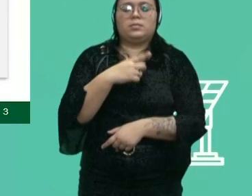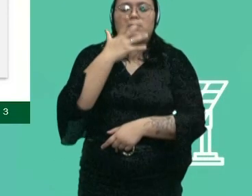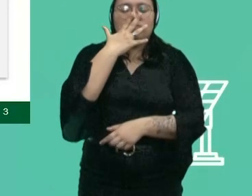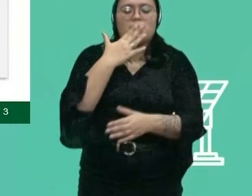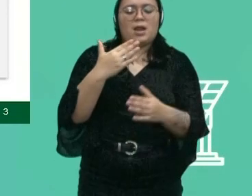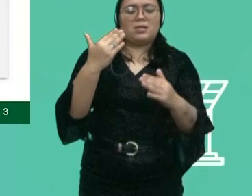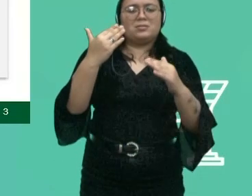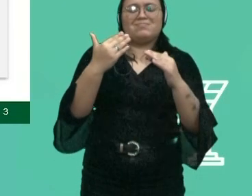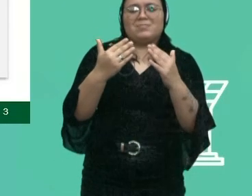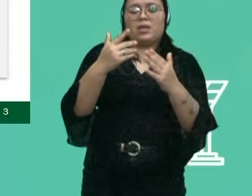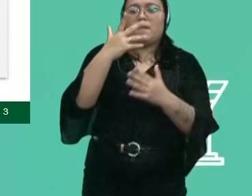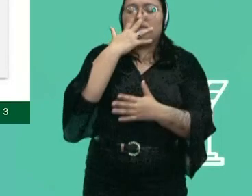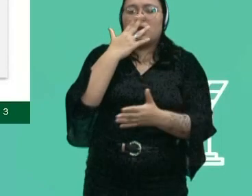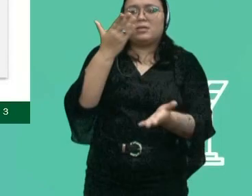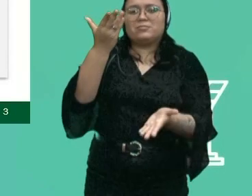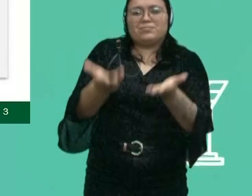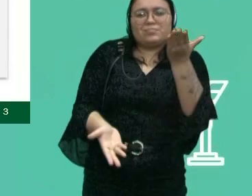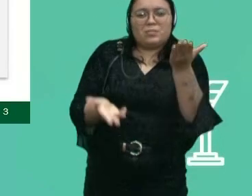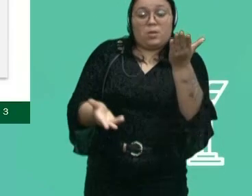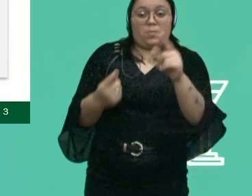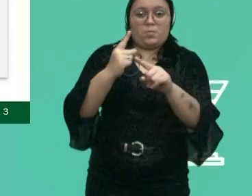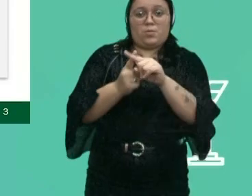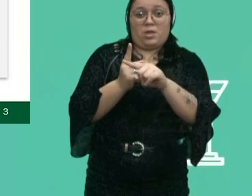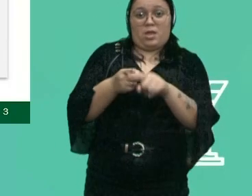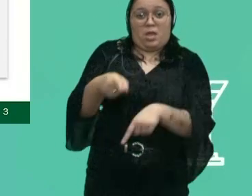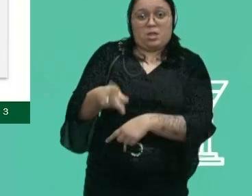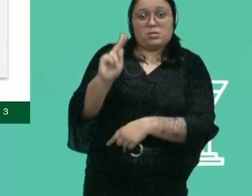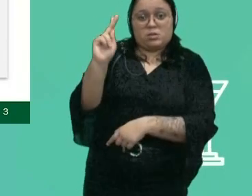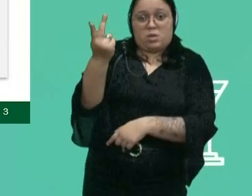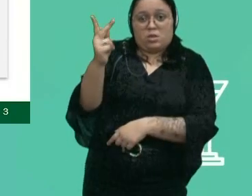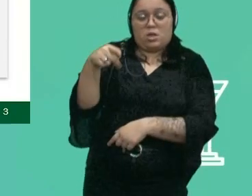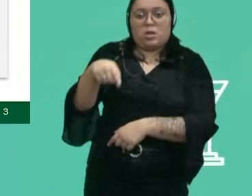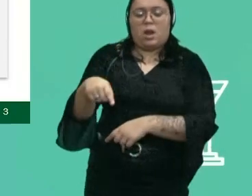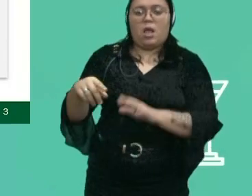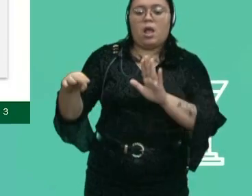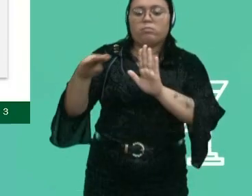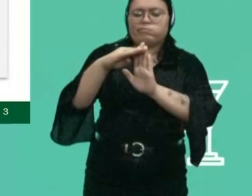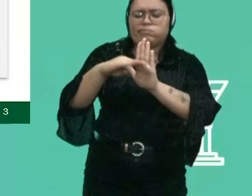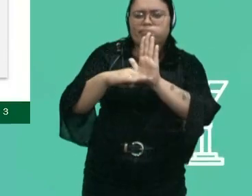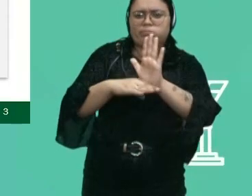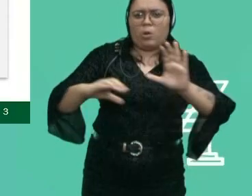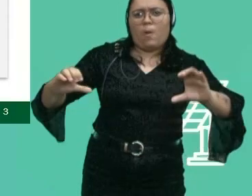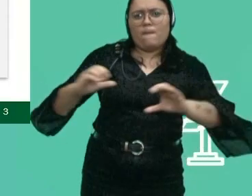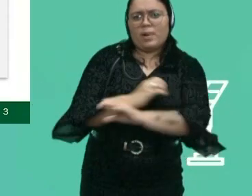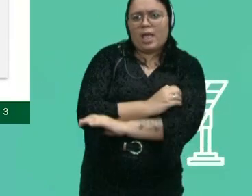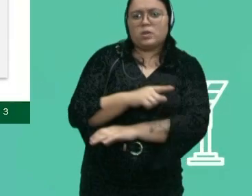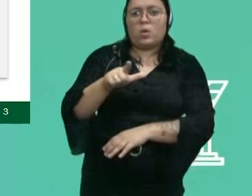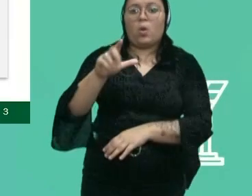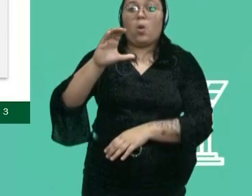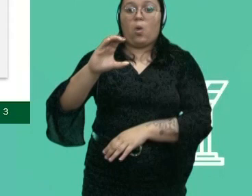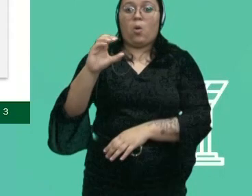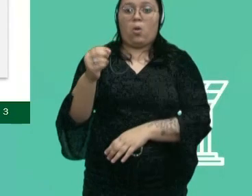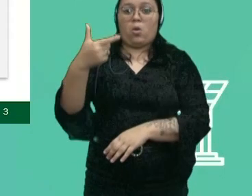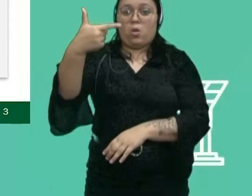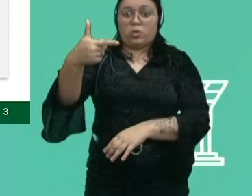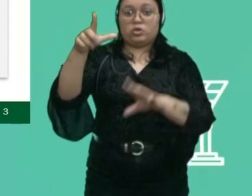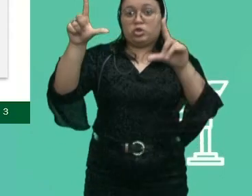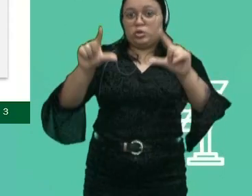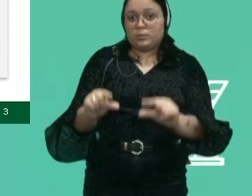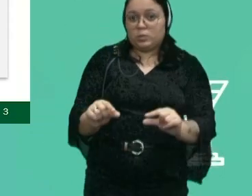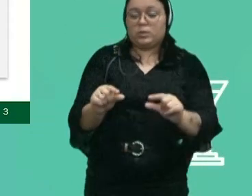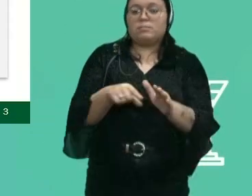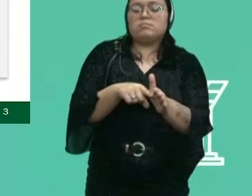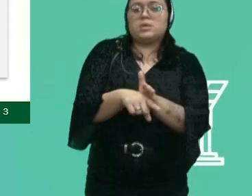part of a very comprehensive portfolio to decarbonize the economy. It includes research all the way up to deployment,